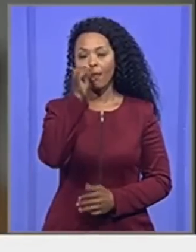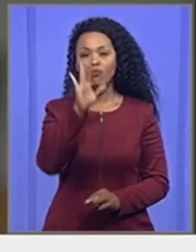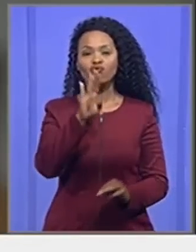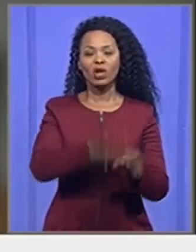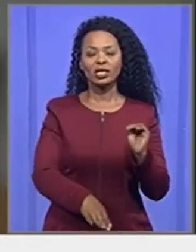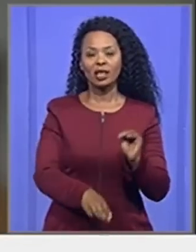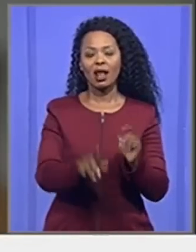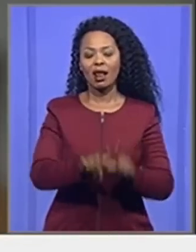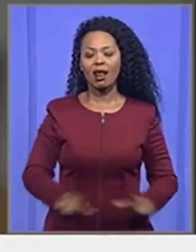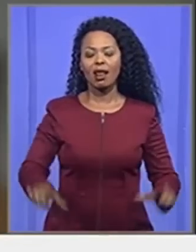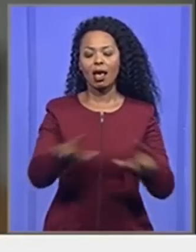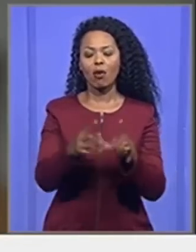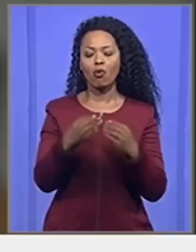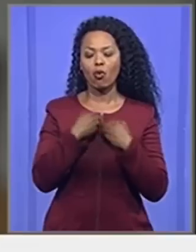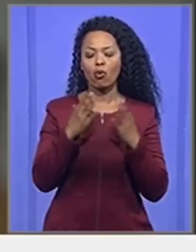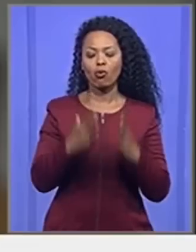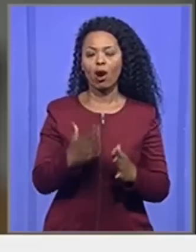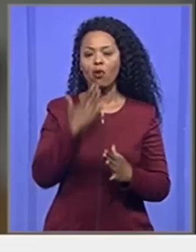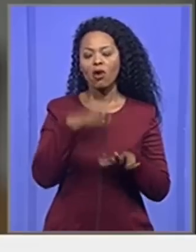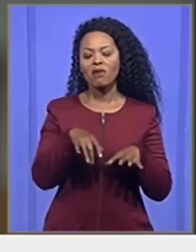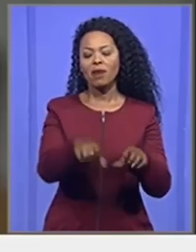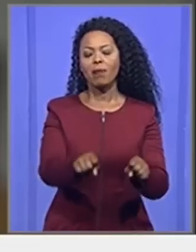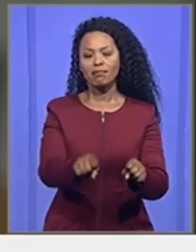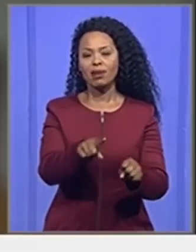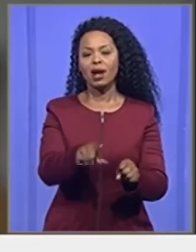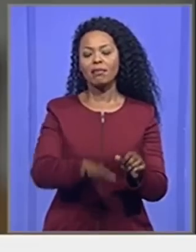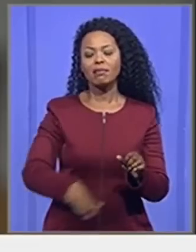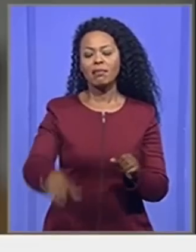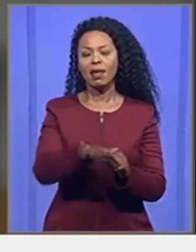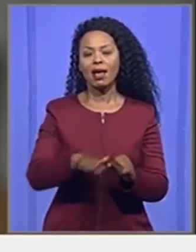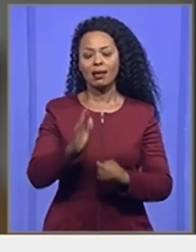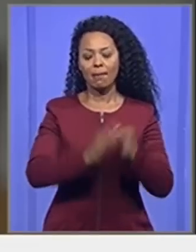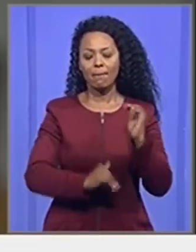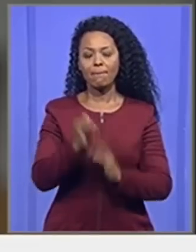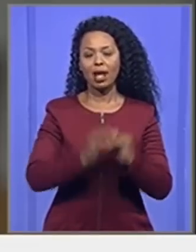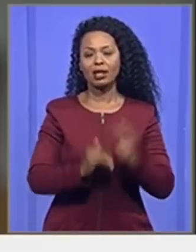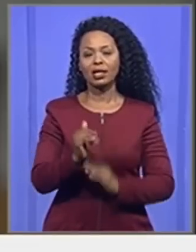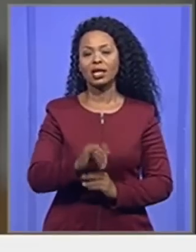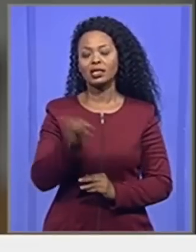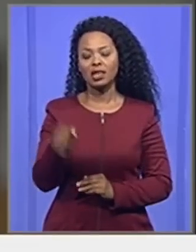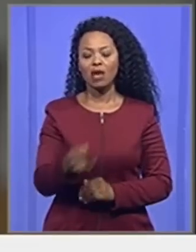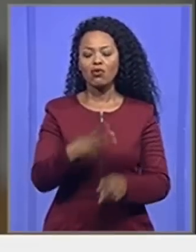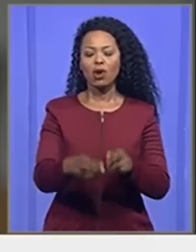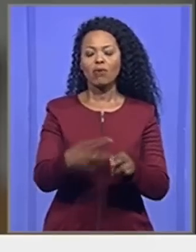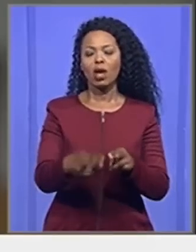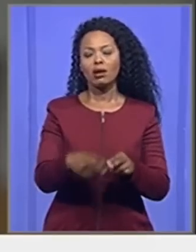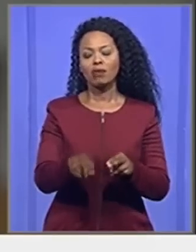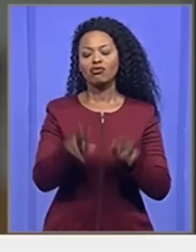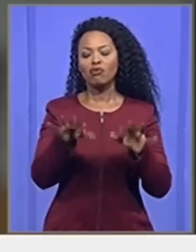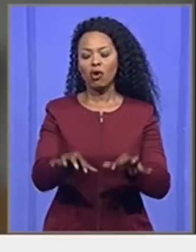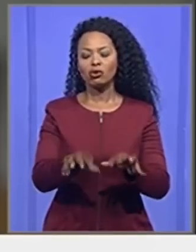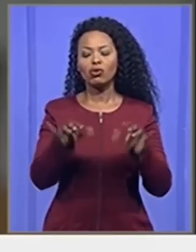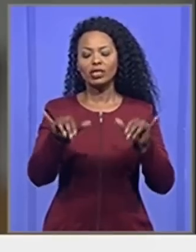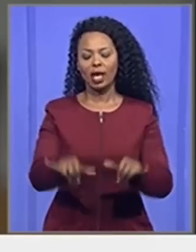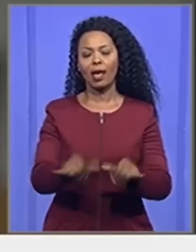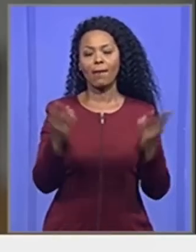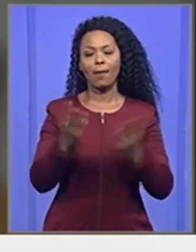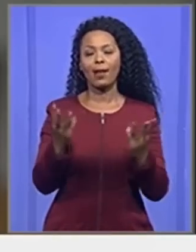against landlords who engage in hijacking buildings is very important, and it will send out a strong message,